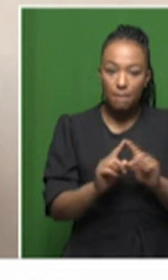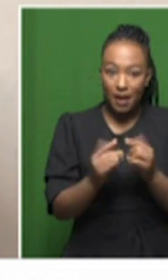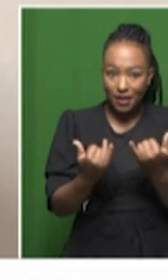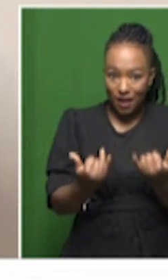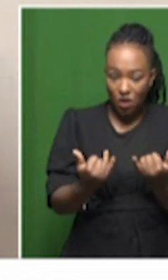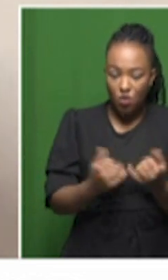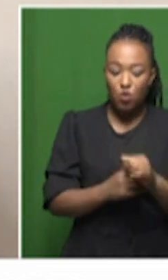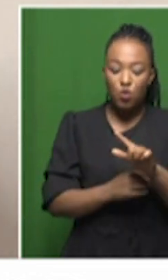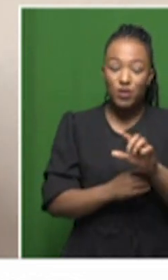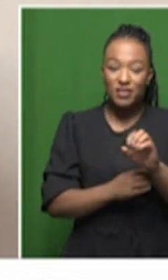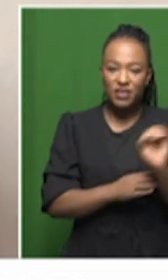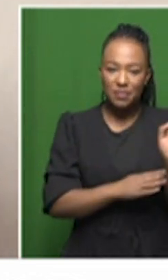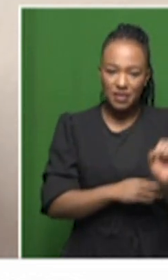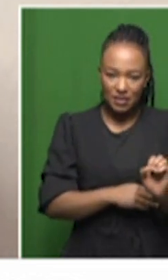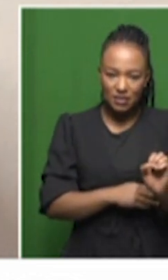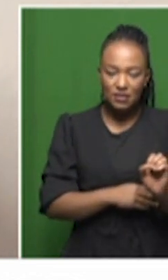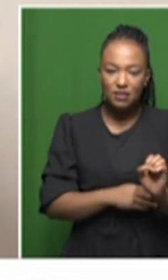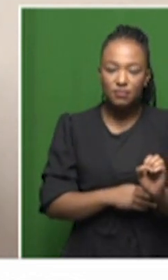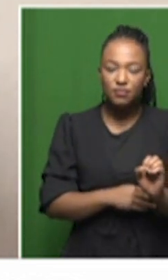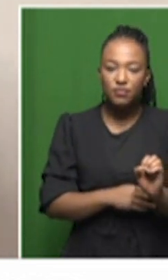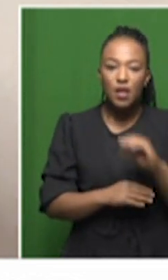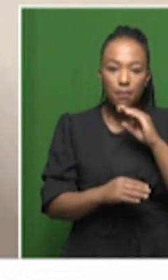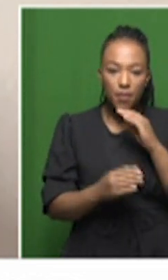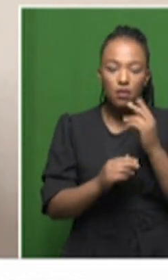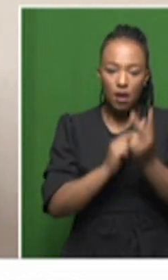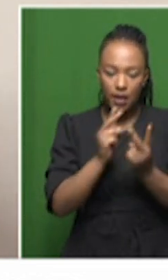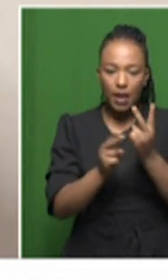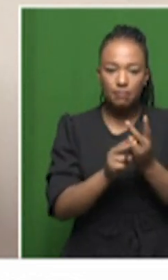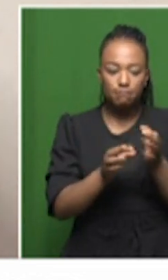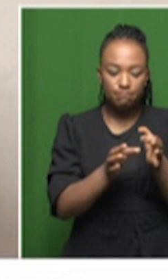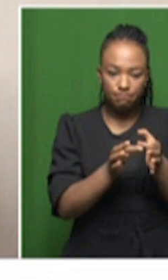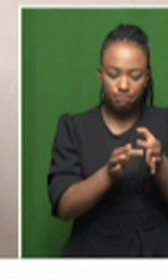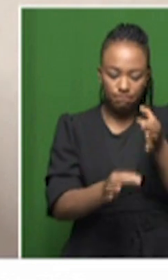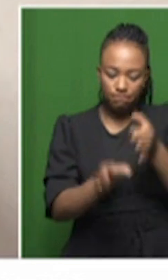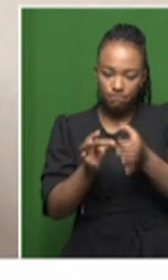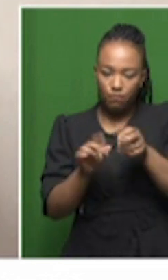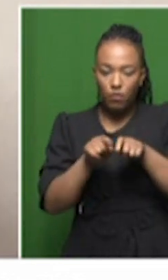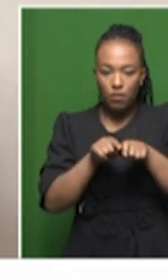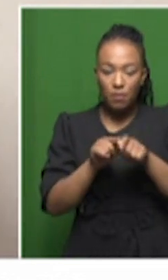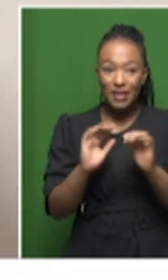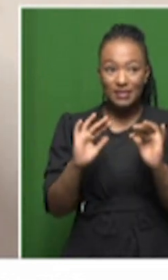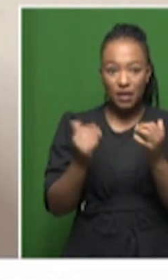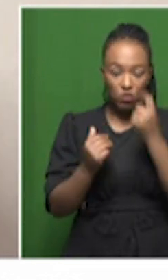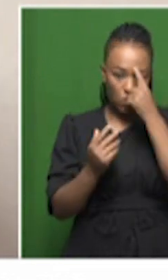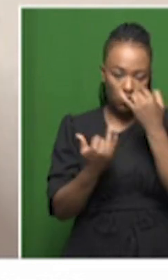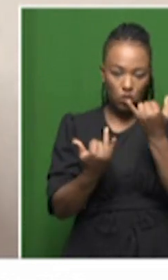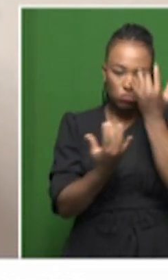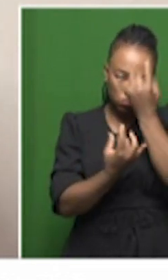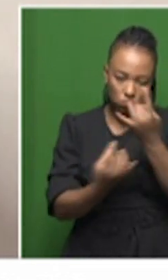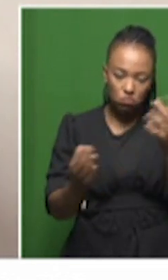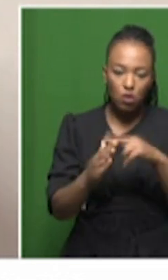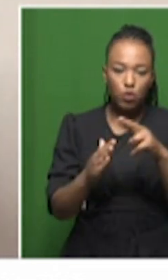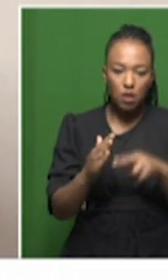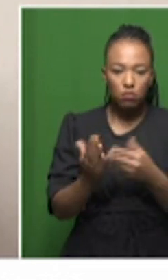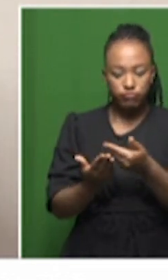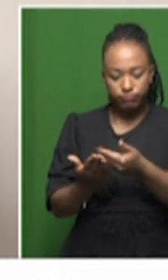70%. We'll be doing another resamples, and results going to be posted around 10 o'clock. We should be then be